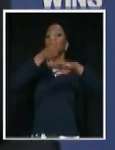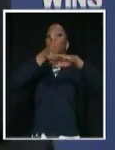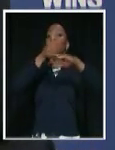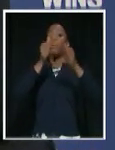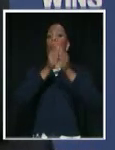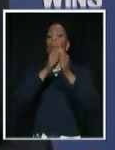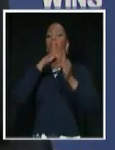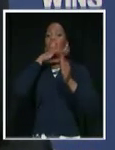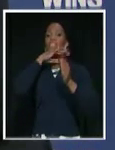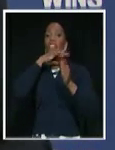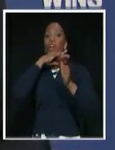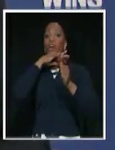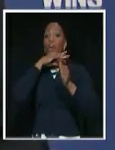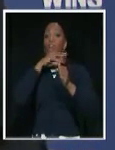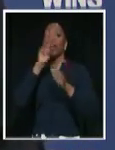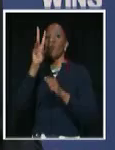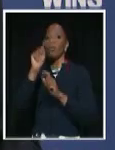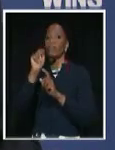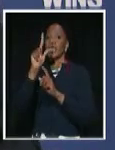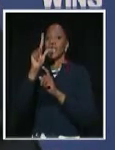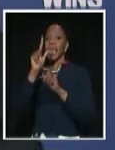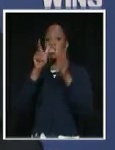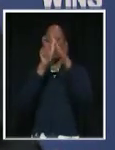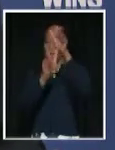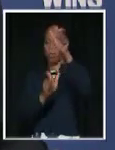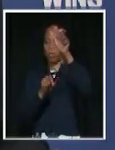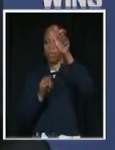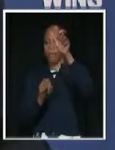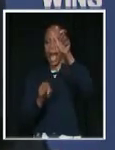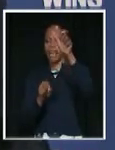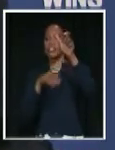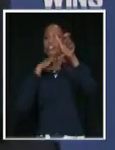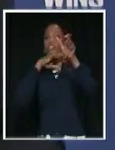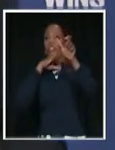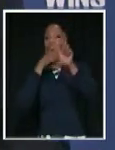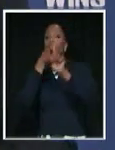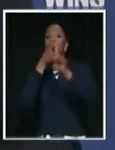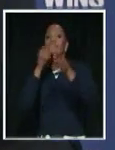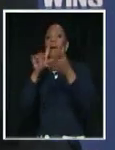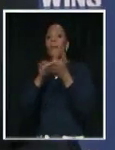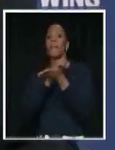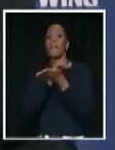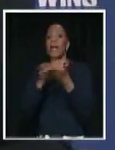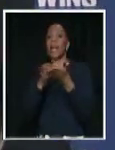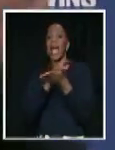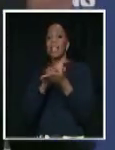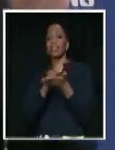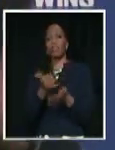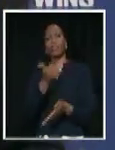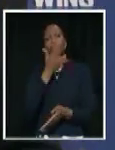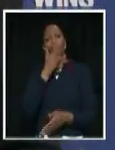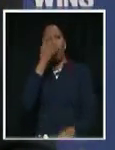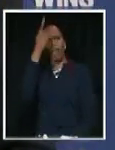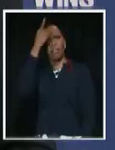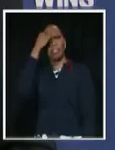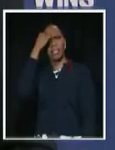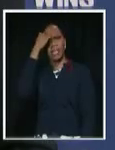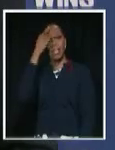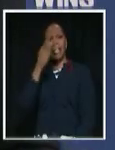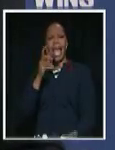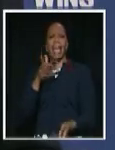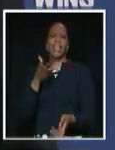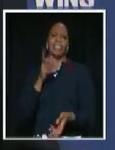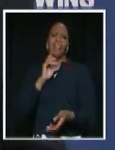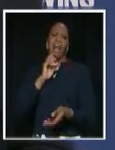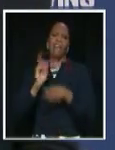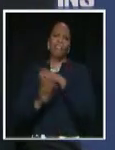the underground at the World Trade Center. There's no landfill there. That's dirt that came from Manhattan. So it's wrong to consider it landfill, making people think that it's garbage or